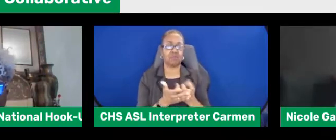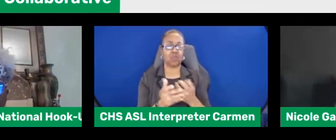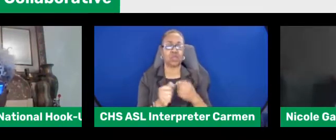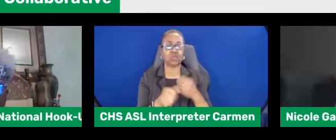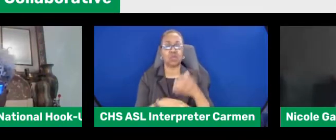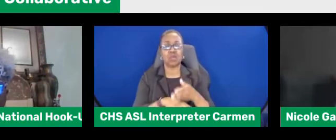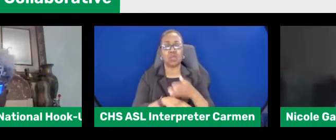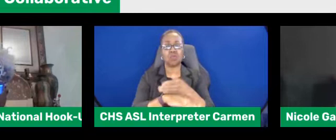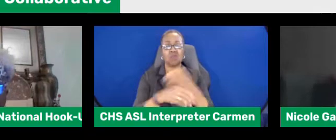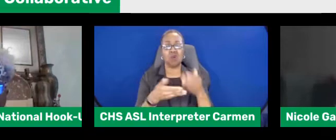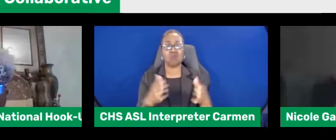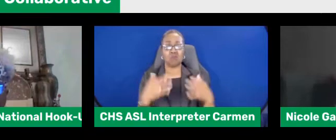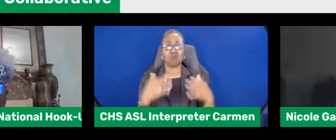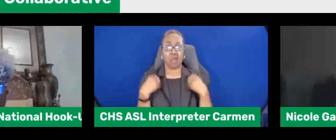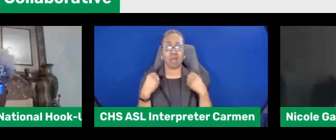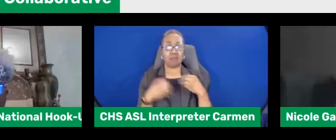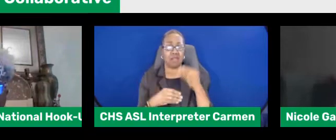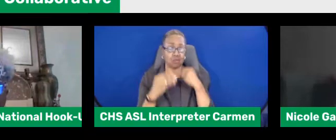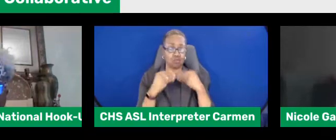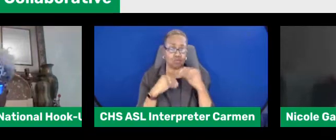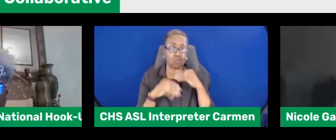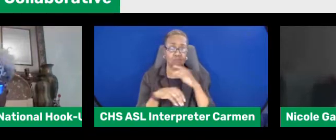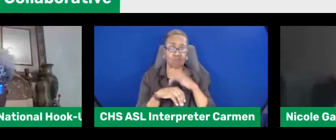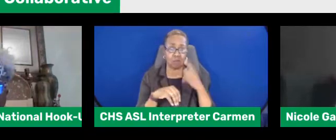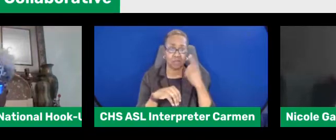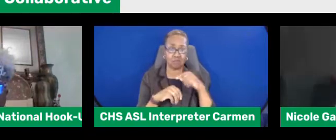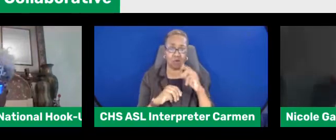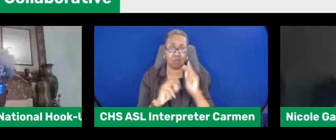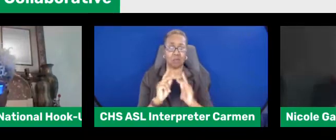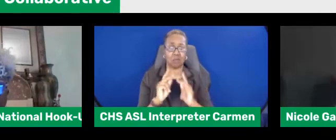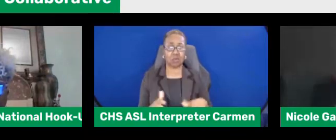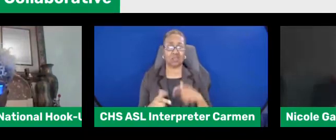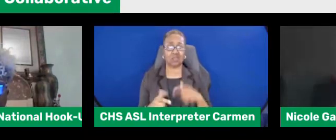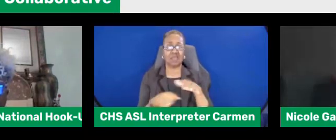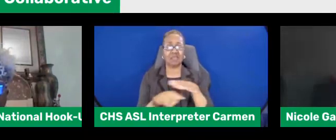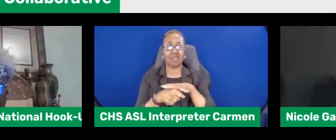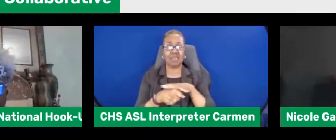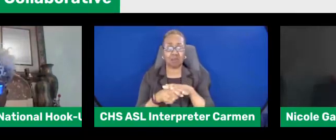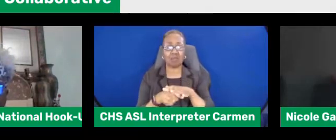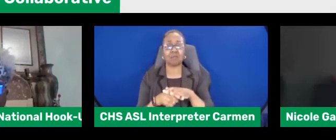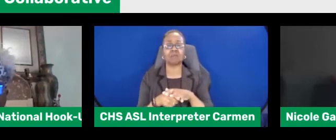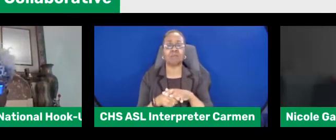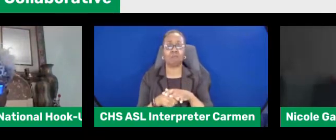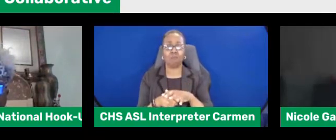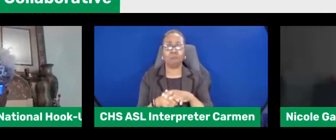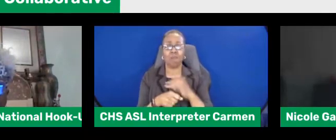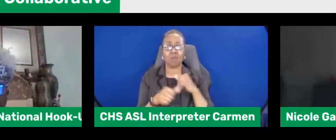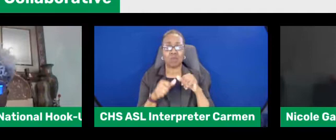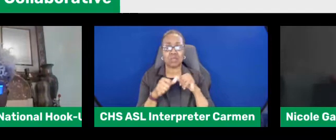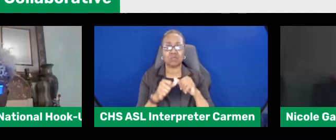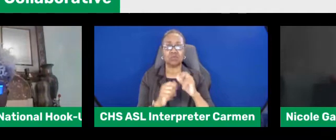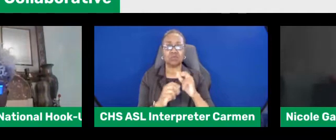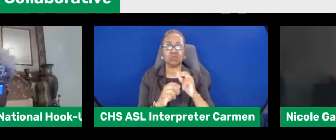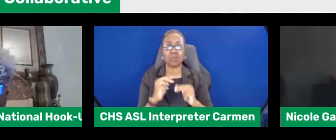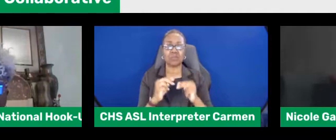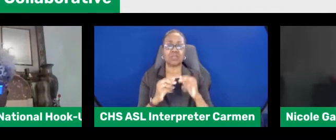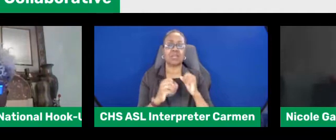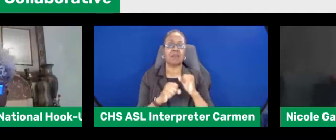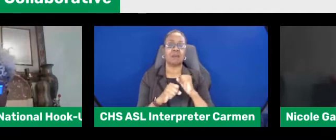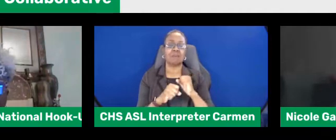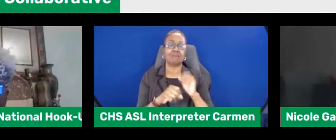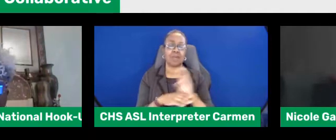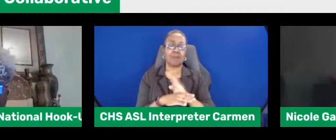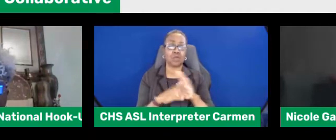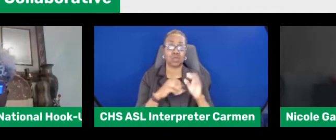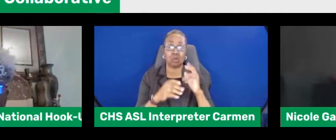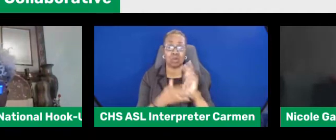health and nutrition of residents with that access and continue to build commercial kitchens at these sites